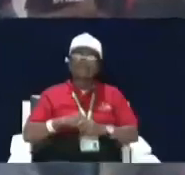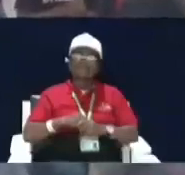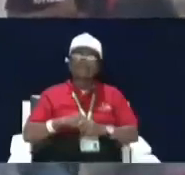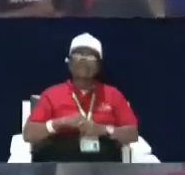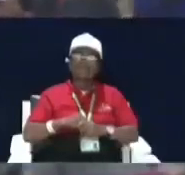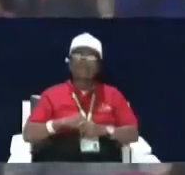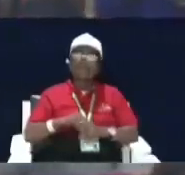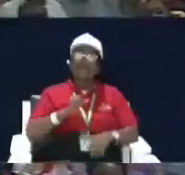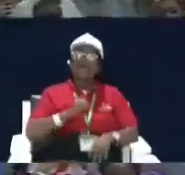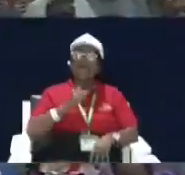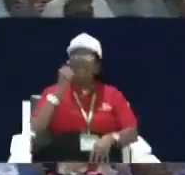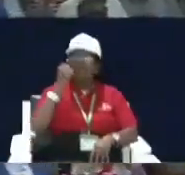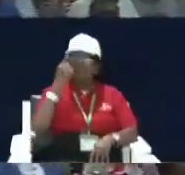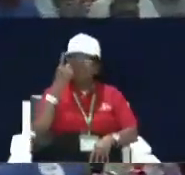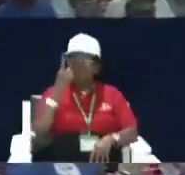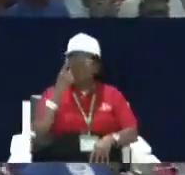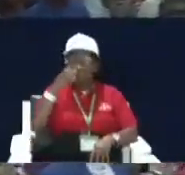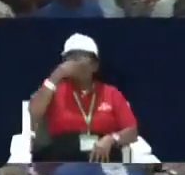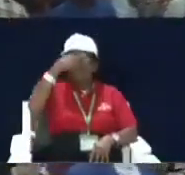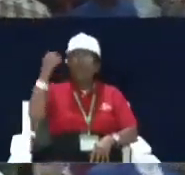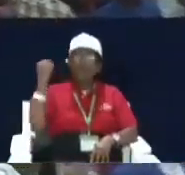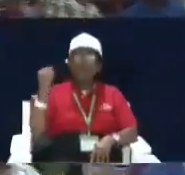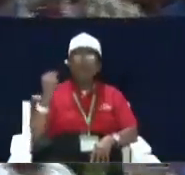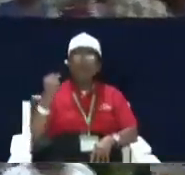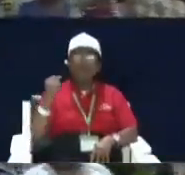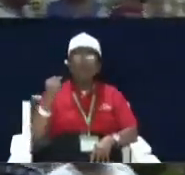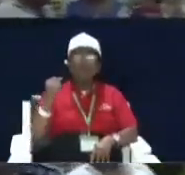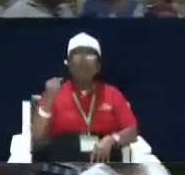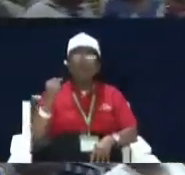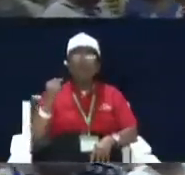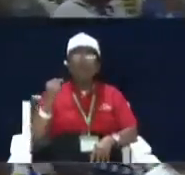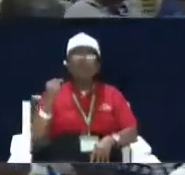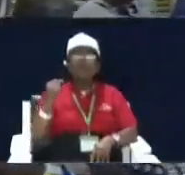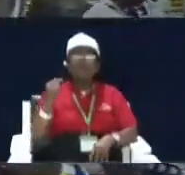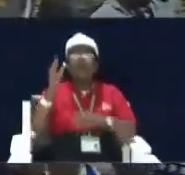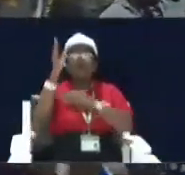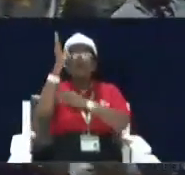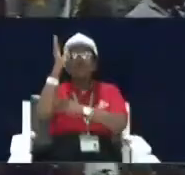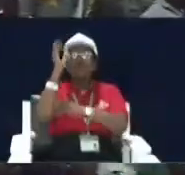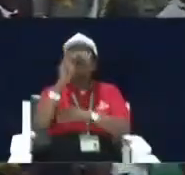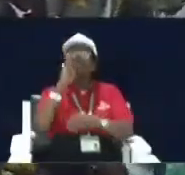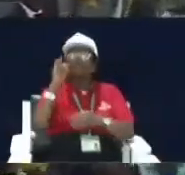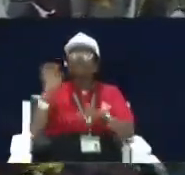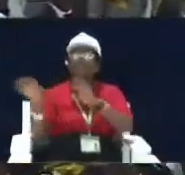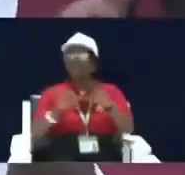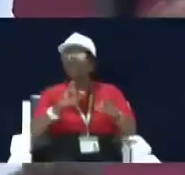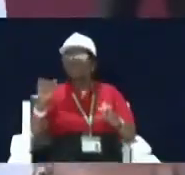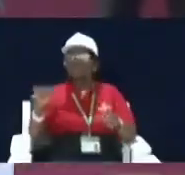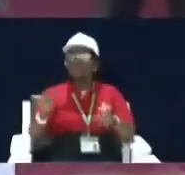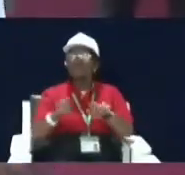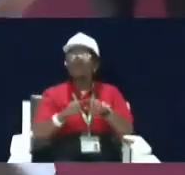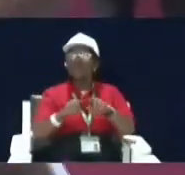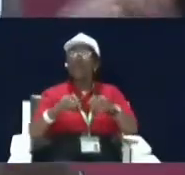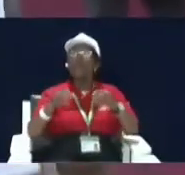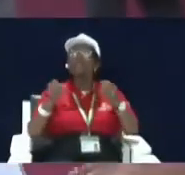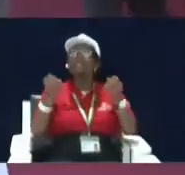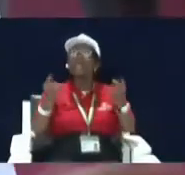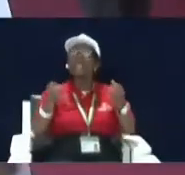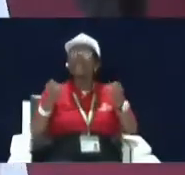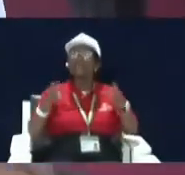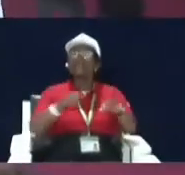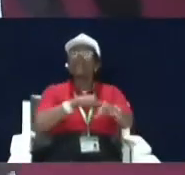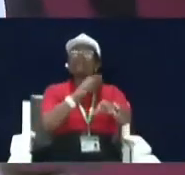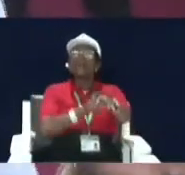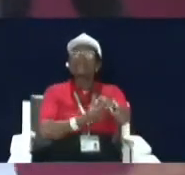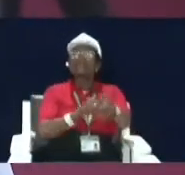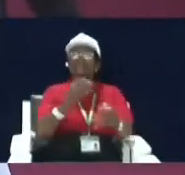I understand, because God is doing so many mighty things. So we're beginning to think that, well,